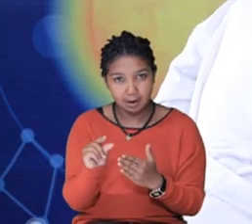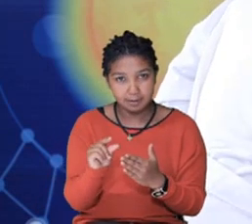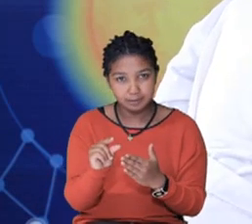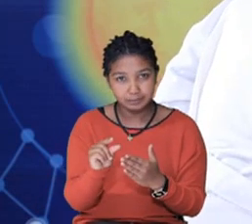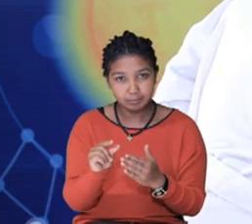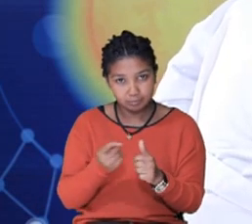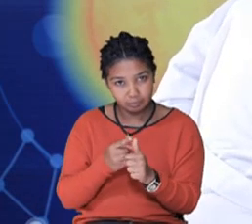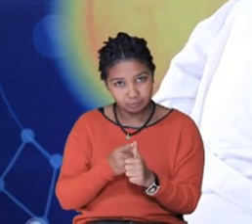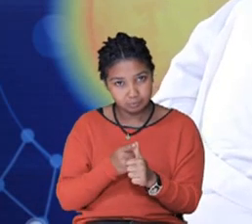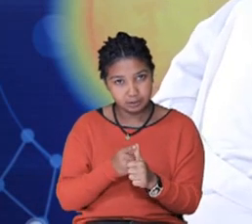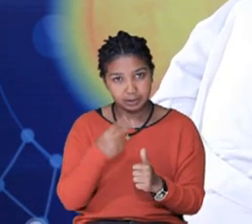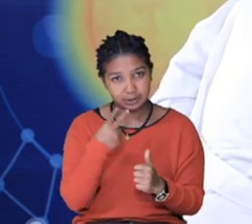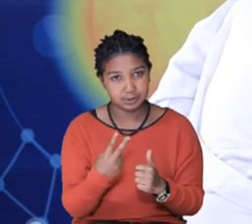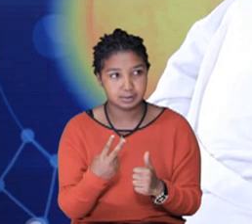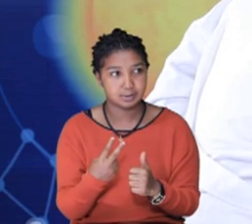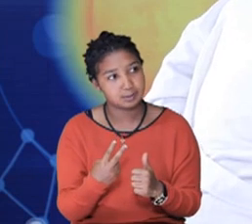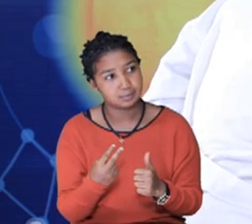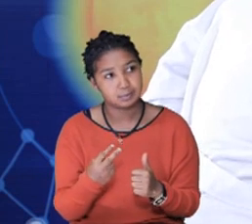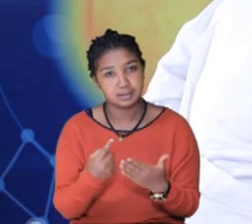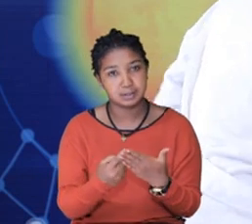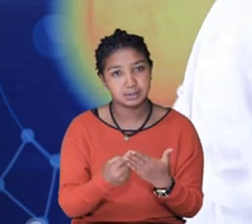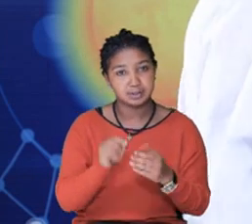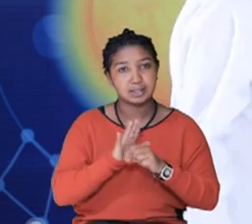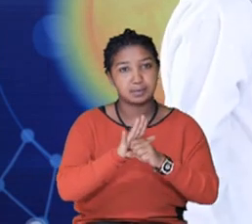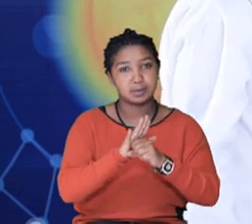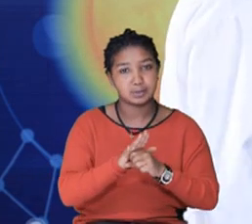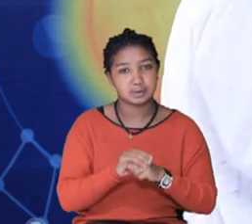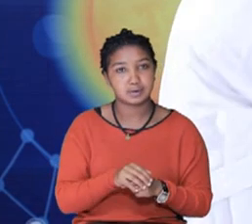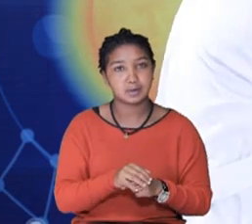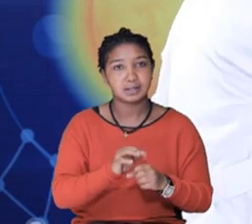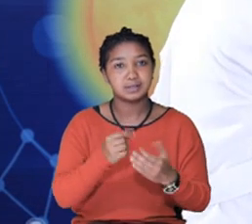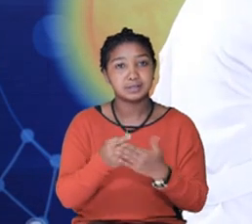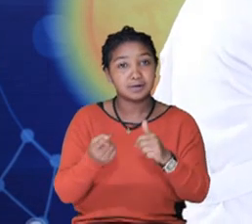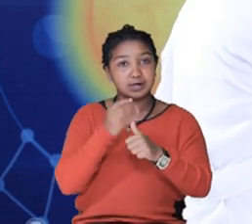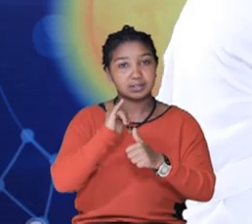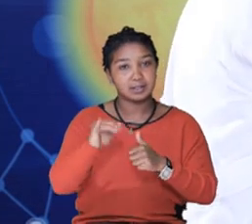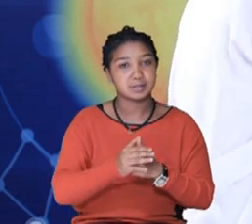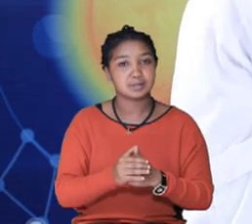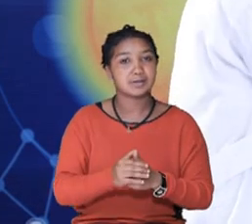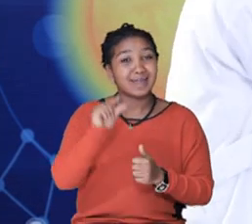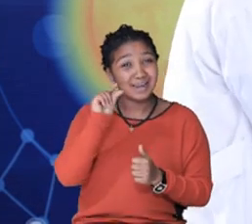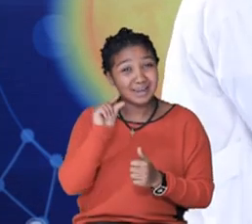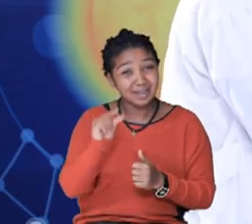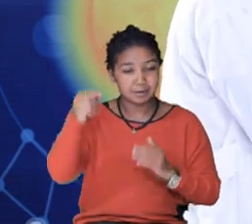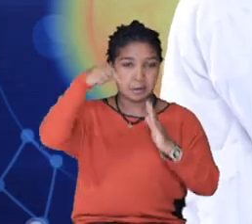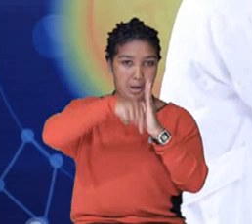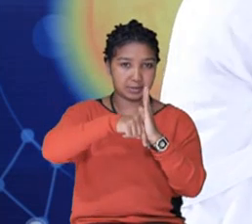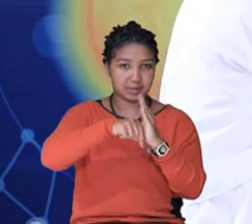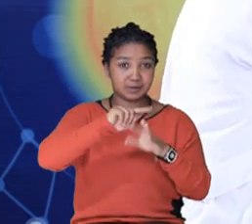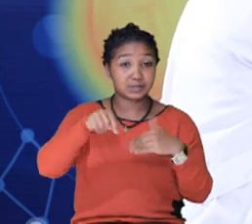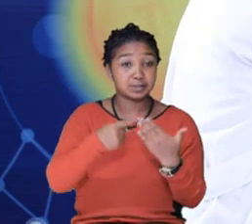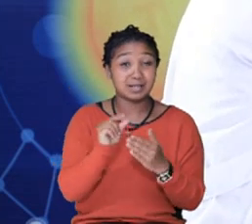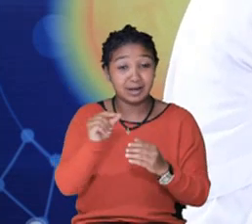the pressure at 3. Here is at Z is the pressure at second. And the first is a little depth.